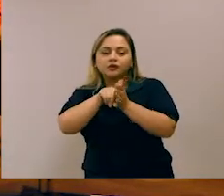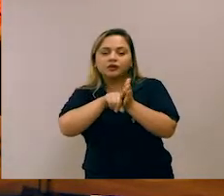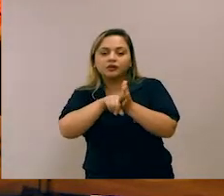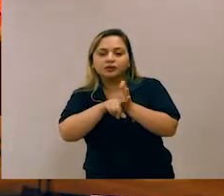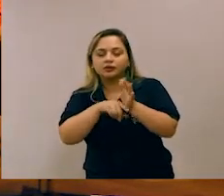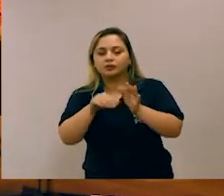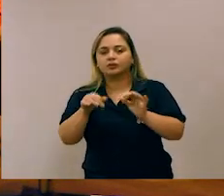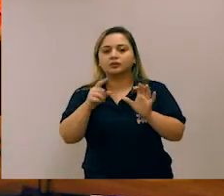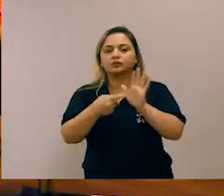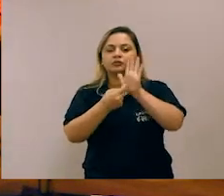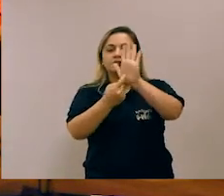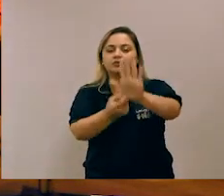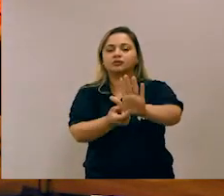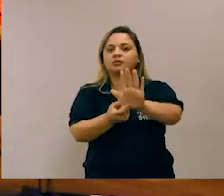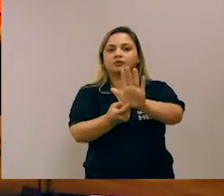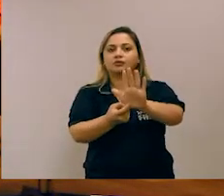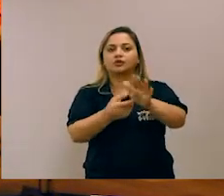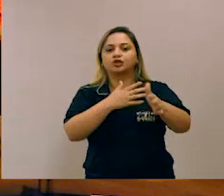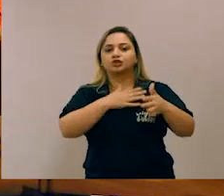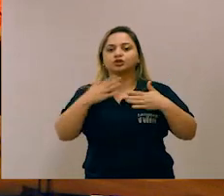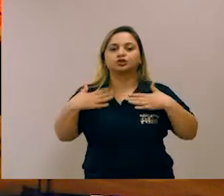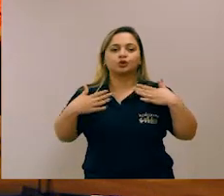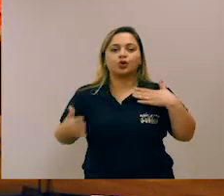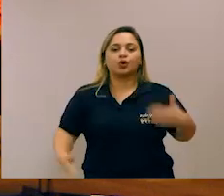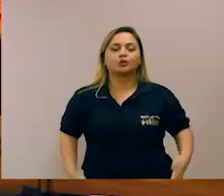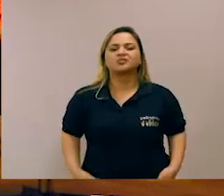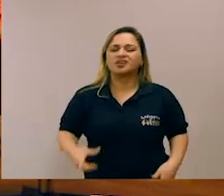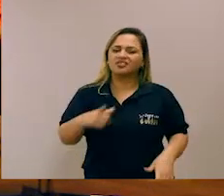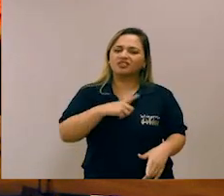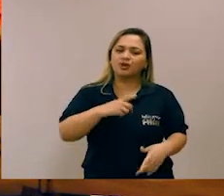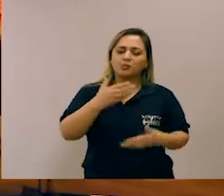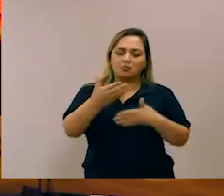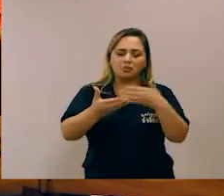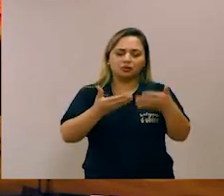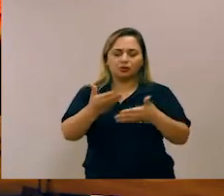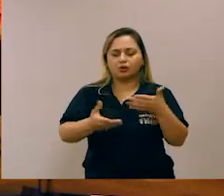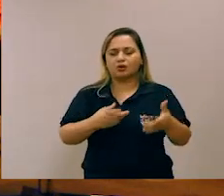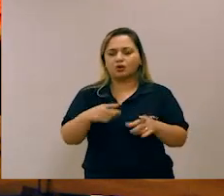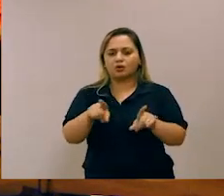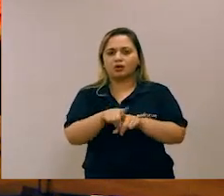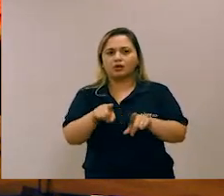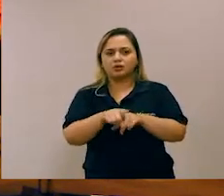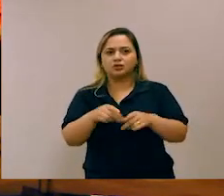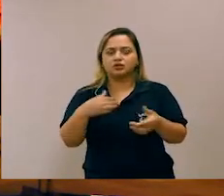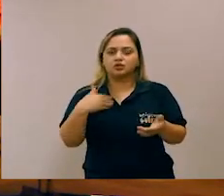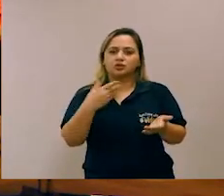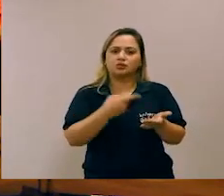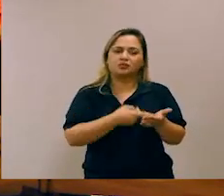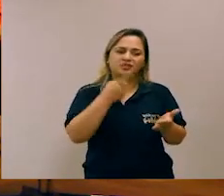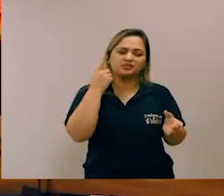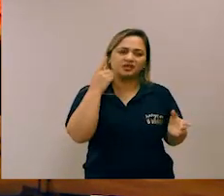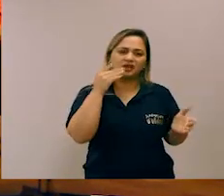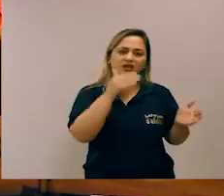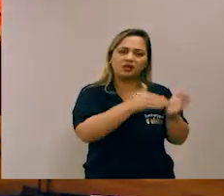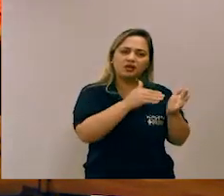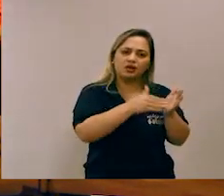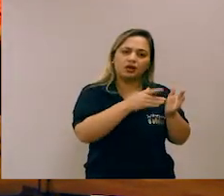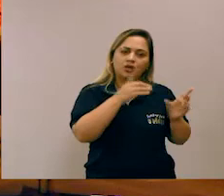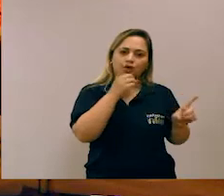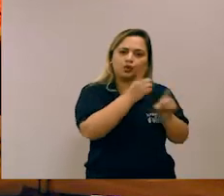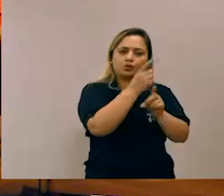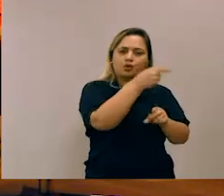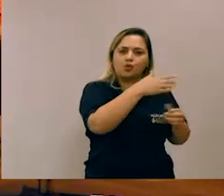use variables to identify the bodies, correlation studies with variables,